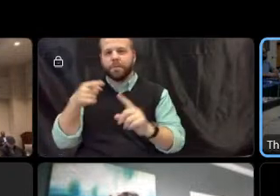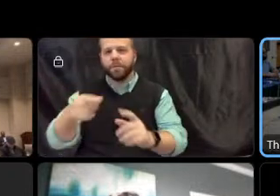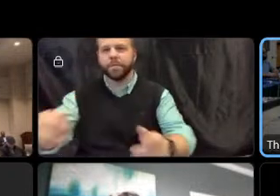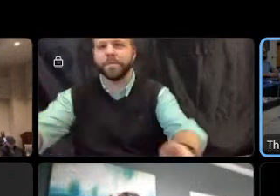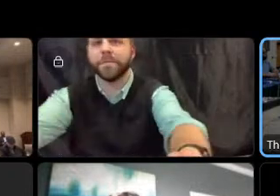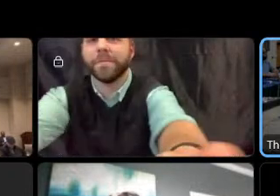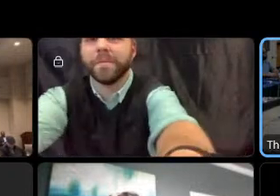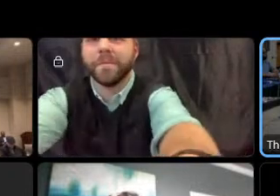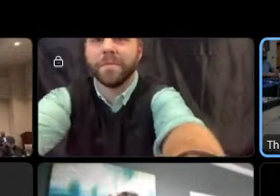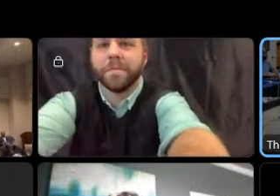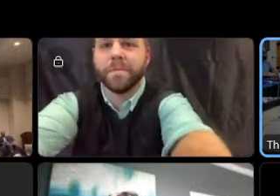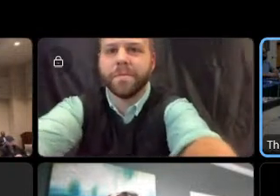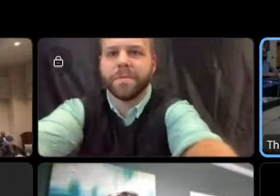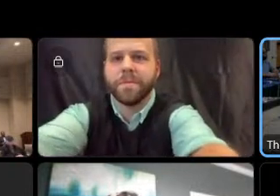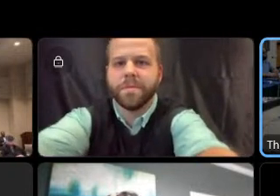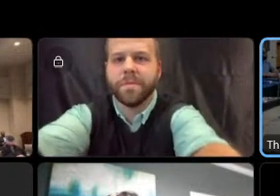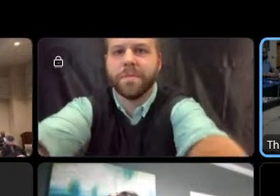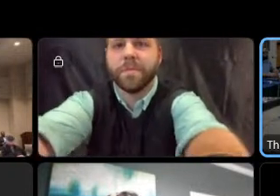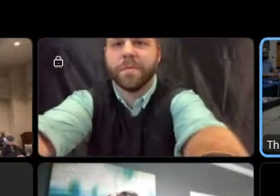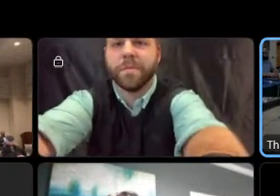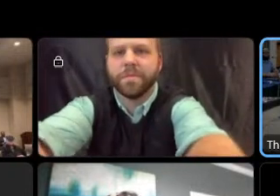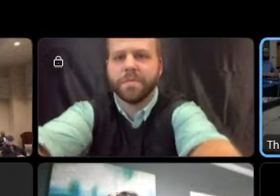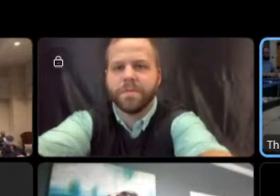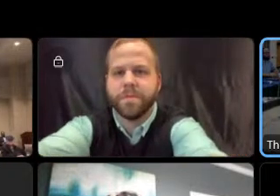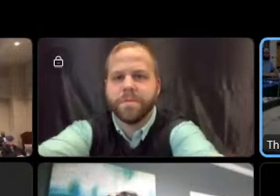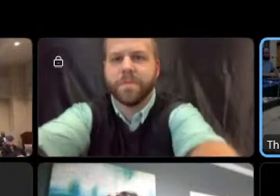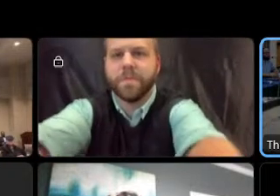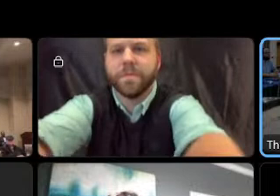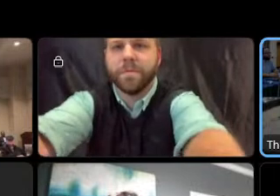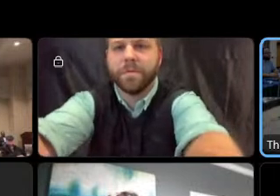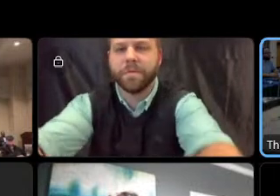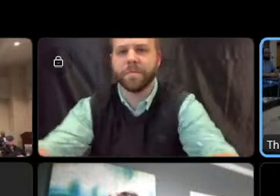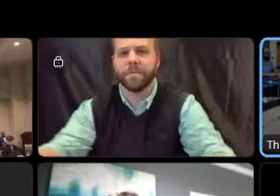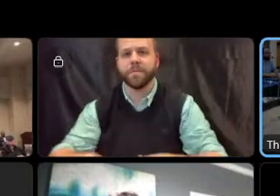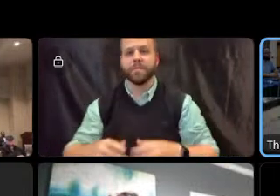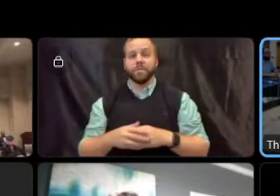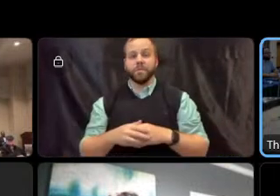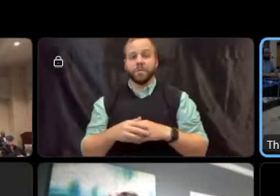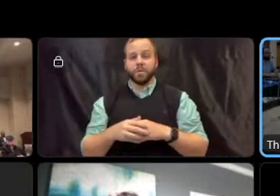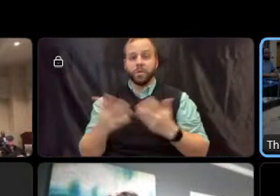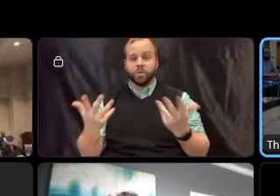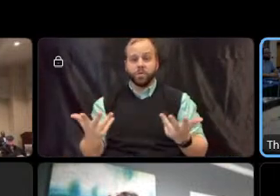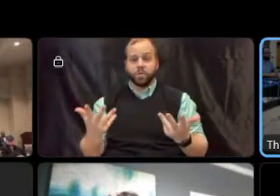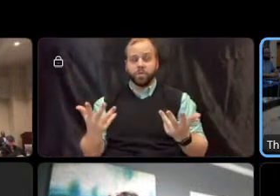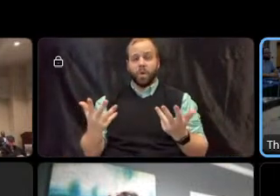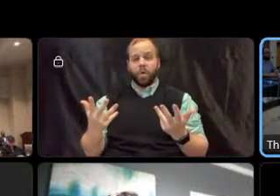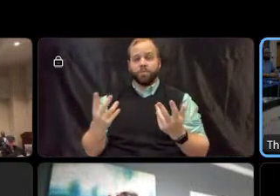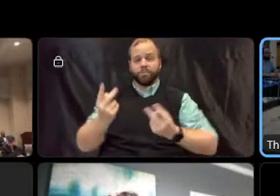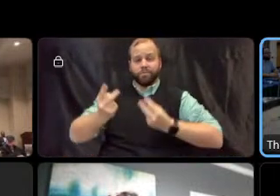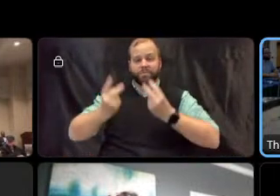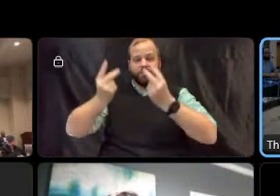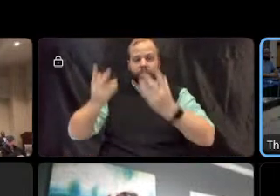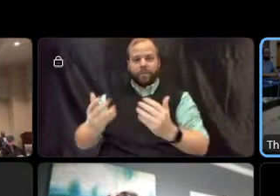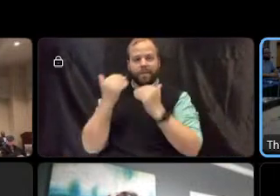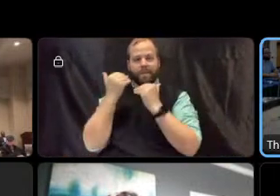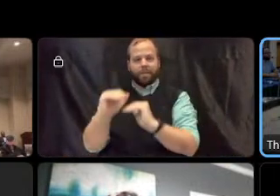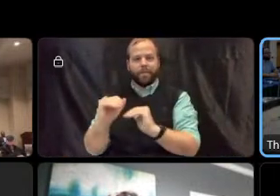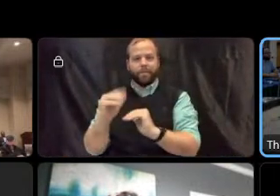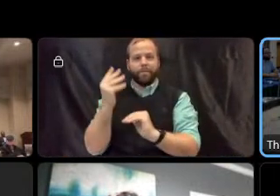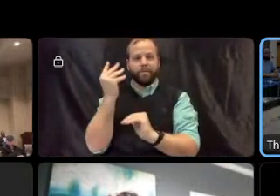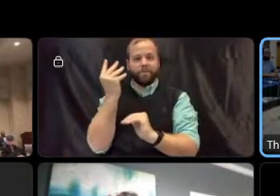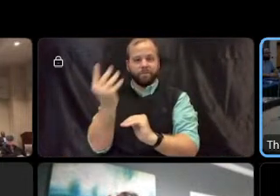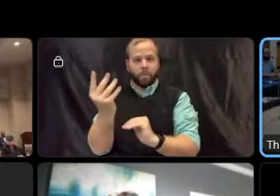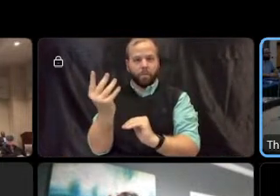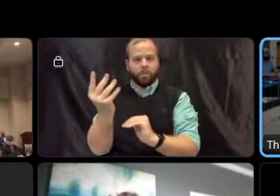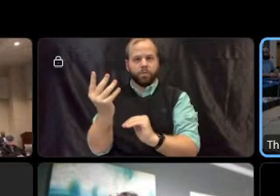We plan on limiting the guests to only 4 guests at a time. Excuse me, if I can yes.